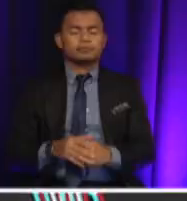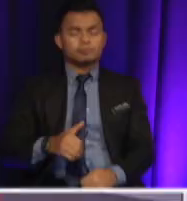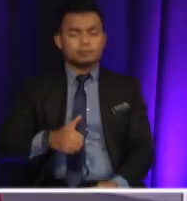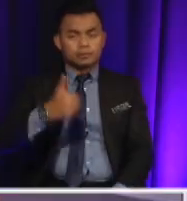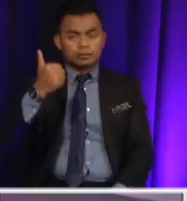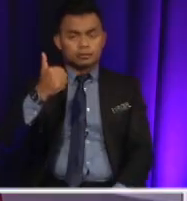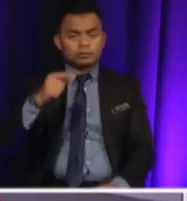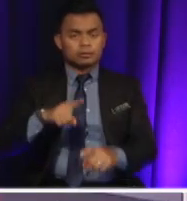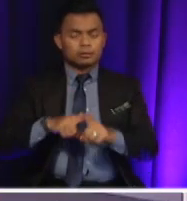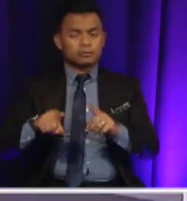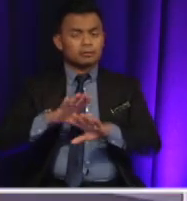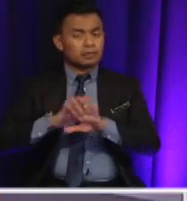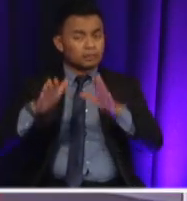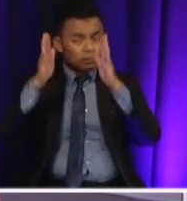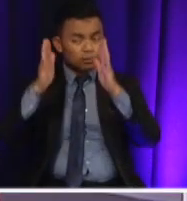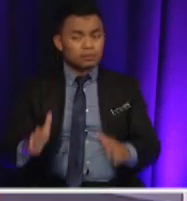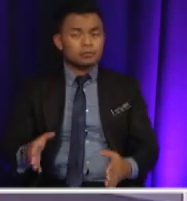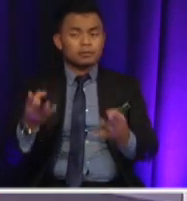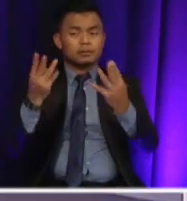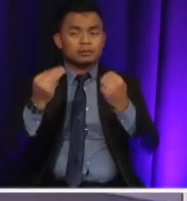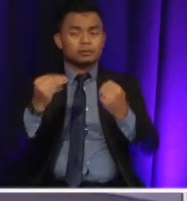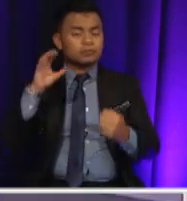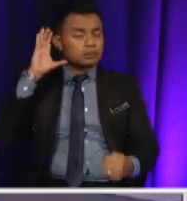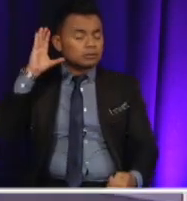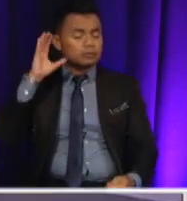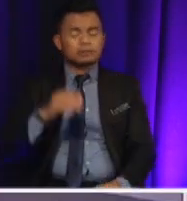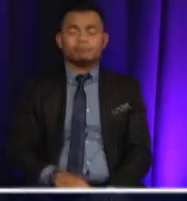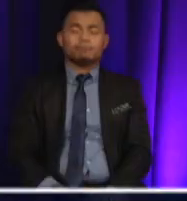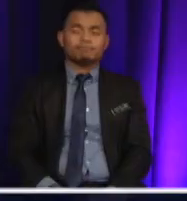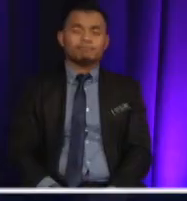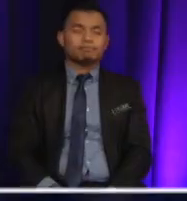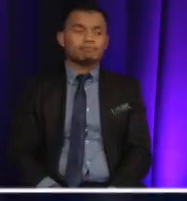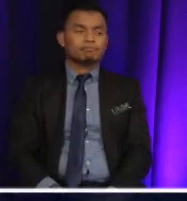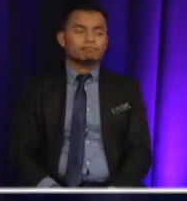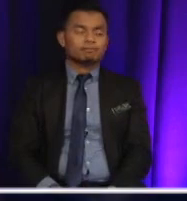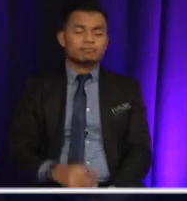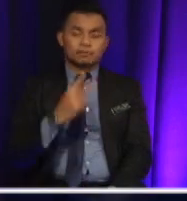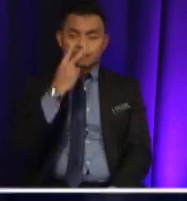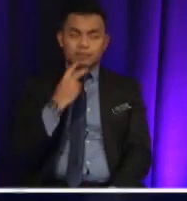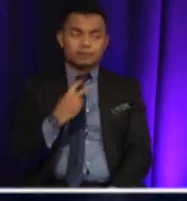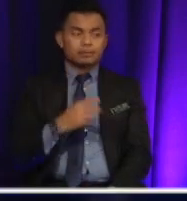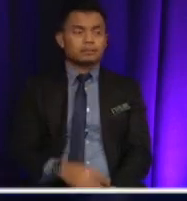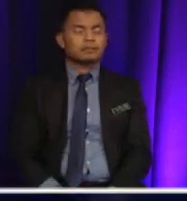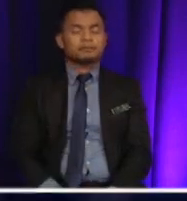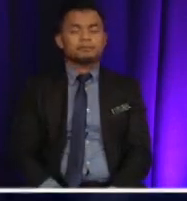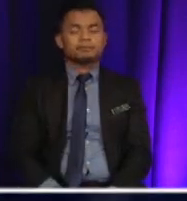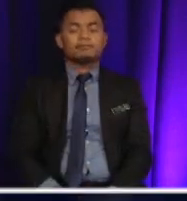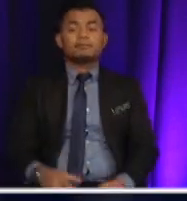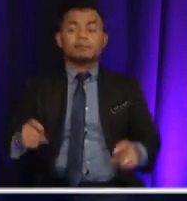but nobody wants it. So All I'm right. sad. All right, teacher, thank you You're so welcome. much for Right. helping us,